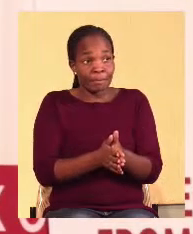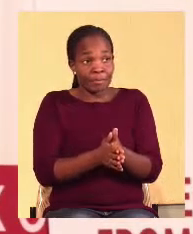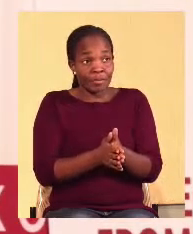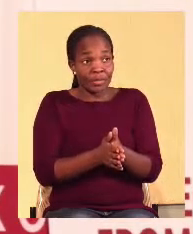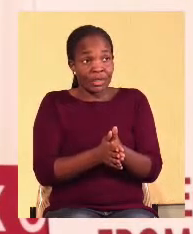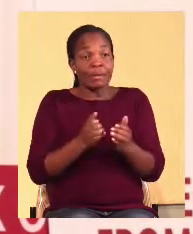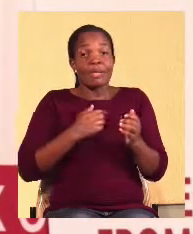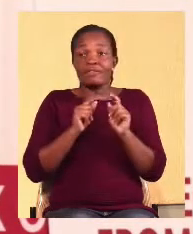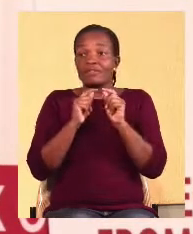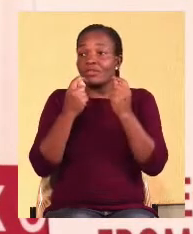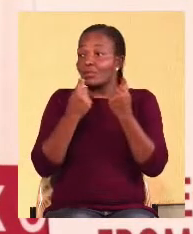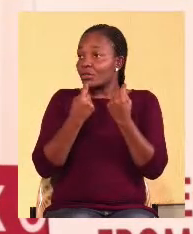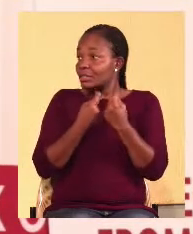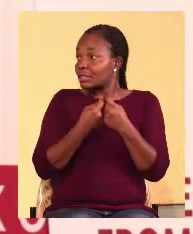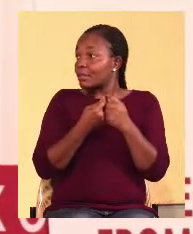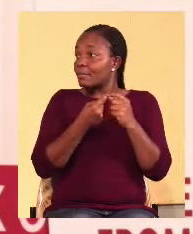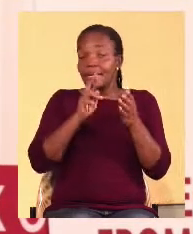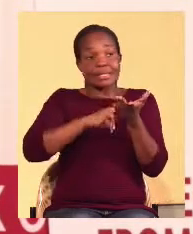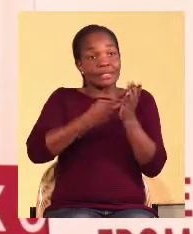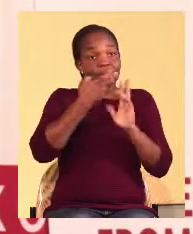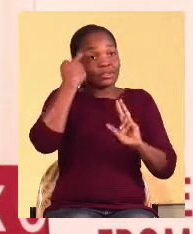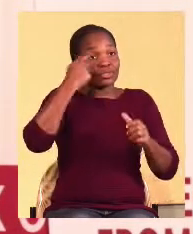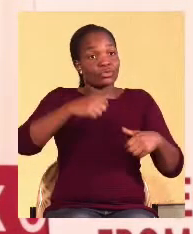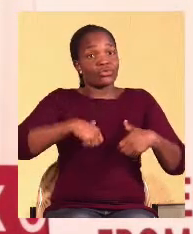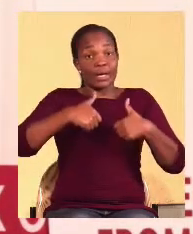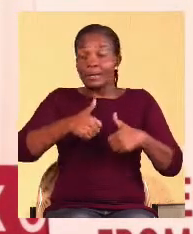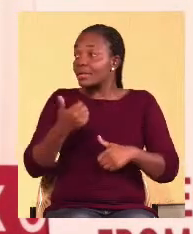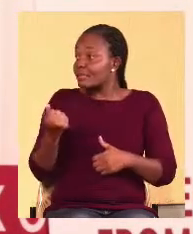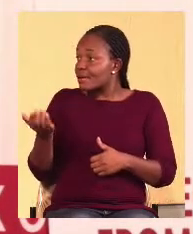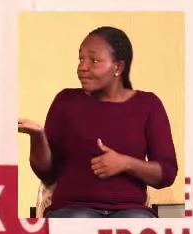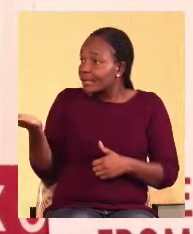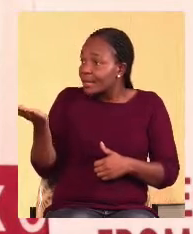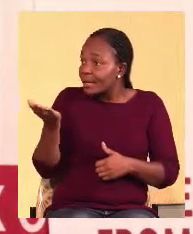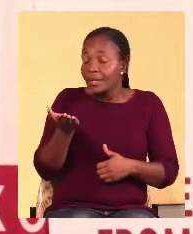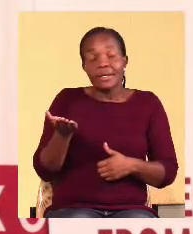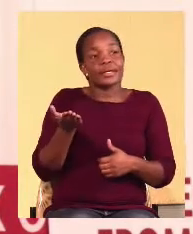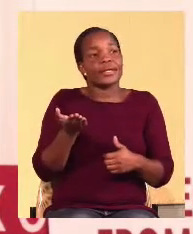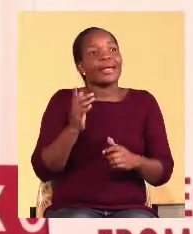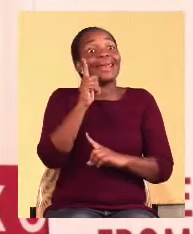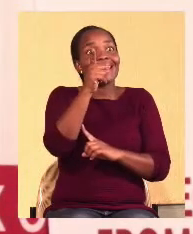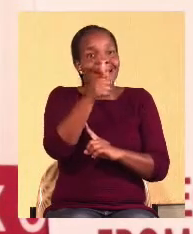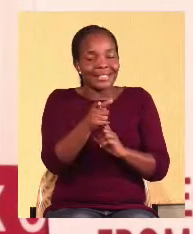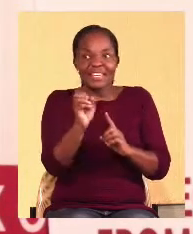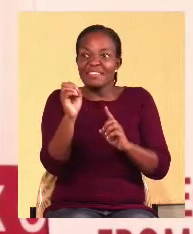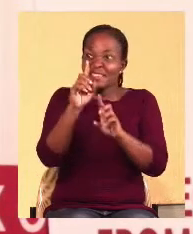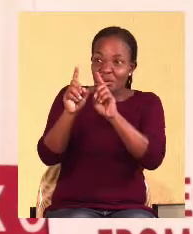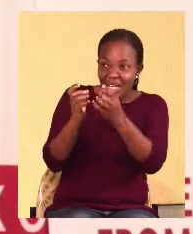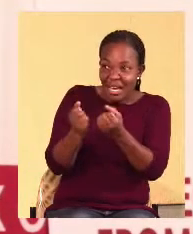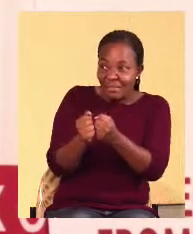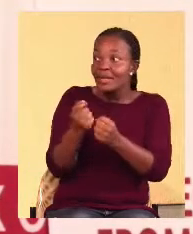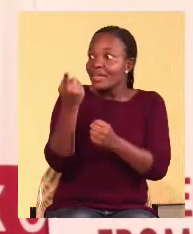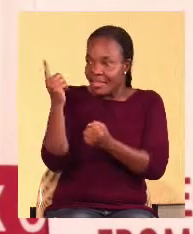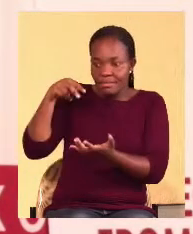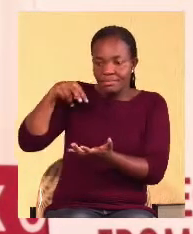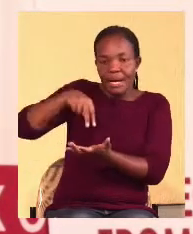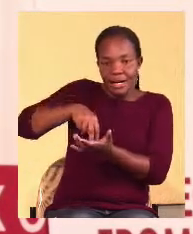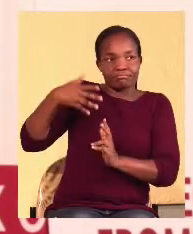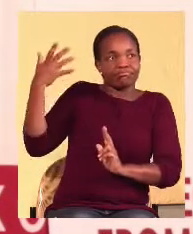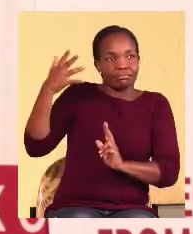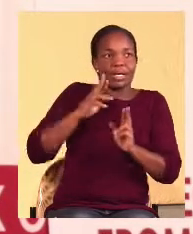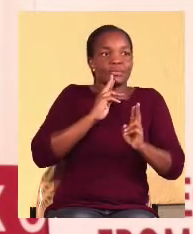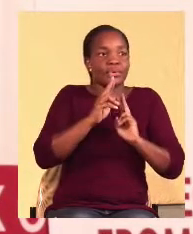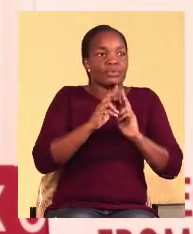Social Services, they are here, they remain here, and they will be able to answer the question should there be any additional question arising.